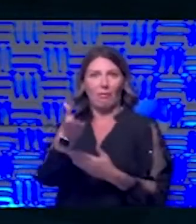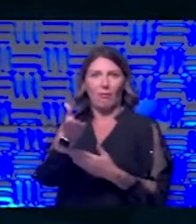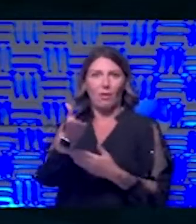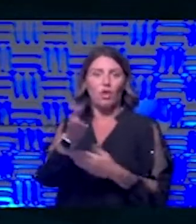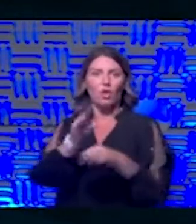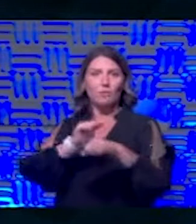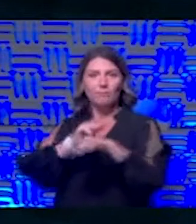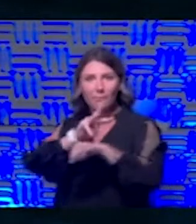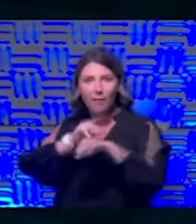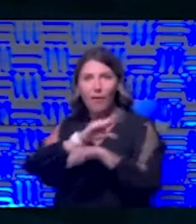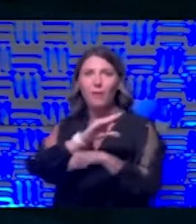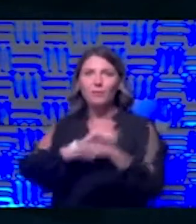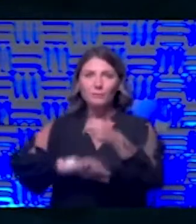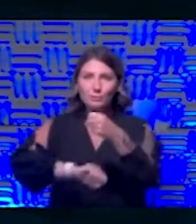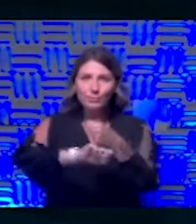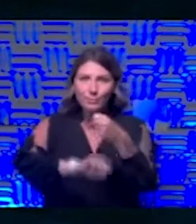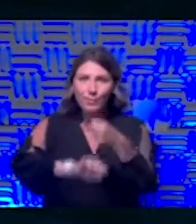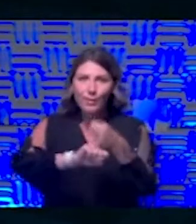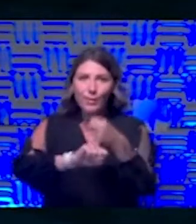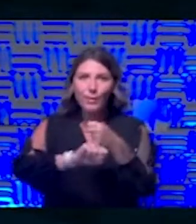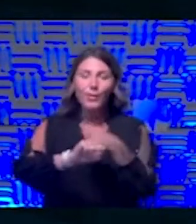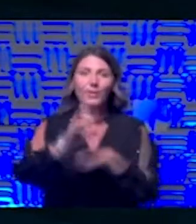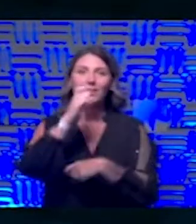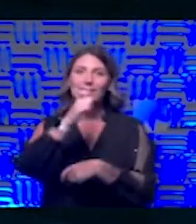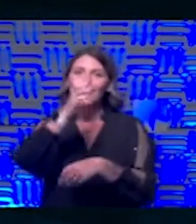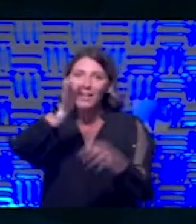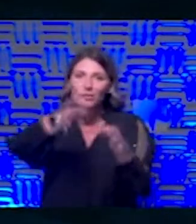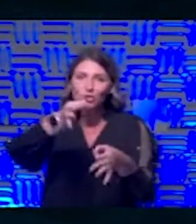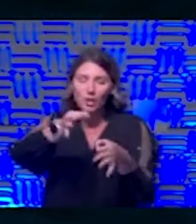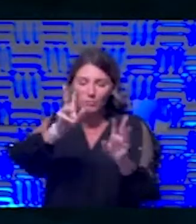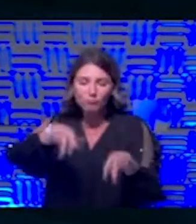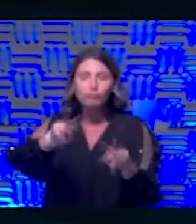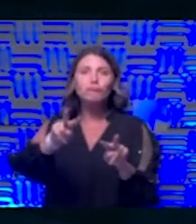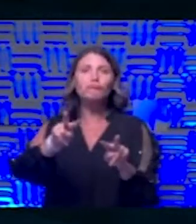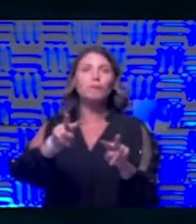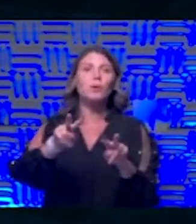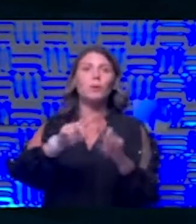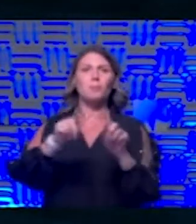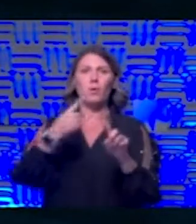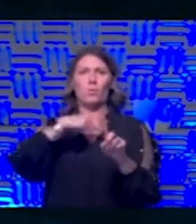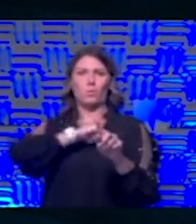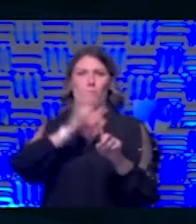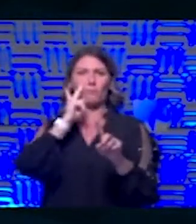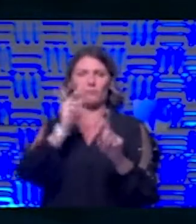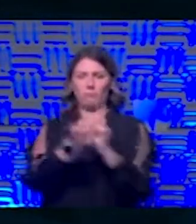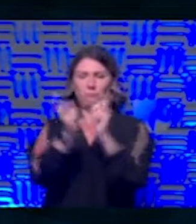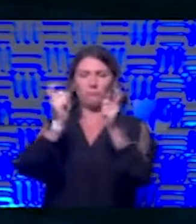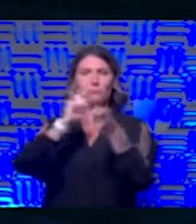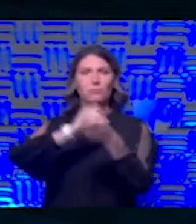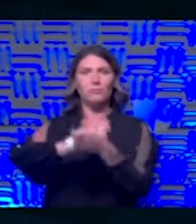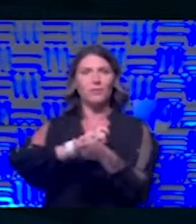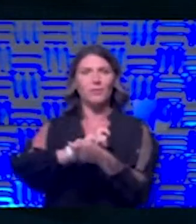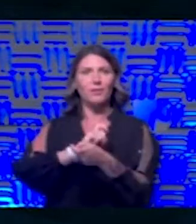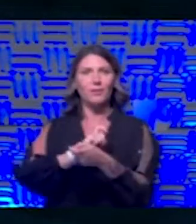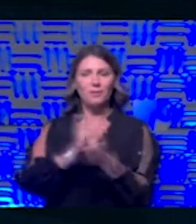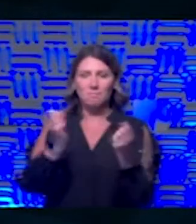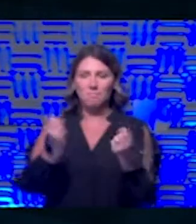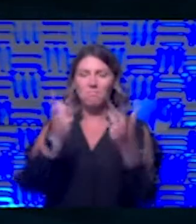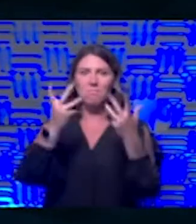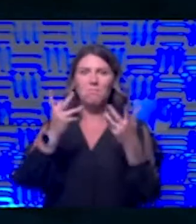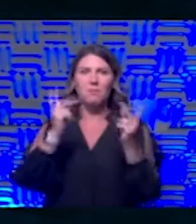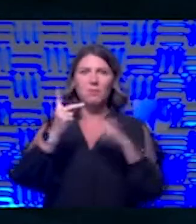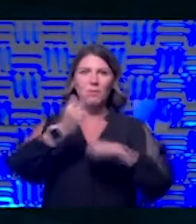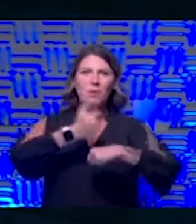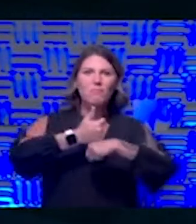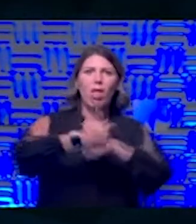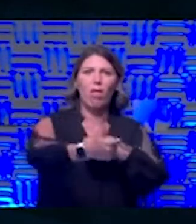counsel and support and non-judge and leave stuff out, we were seeing a shift where a lot of them were blaming